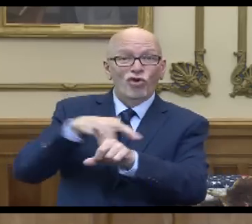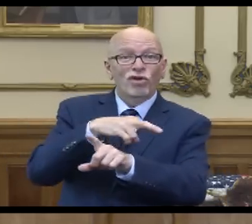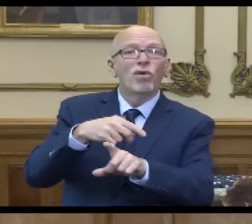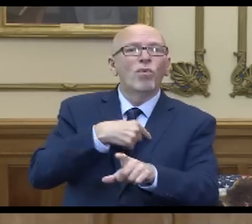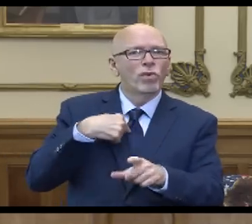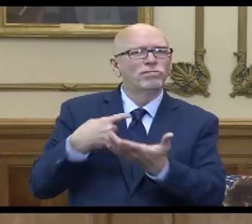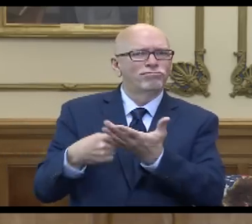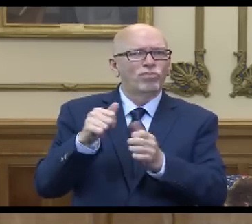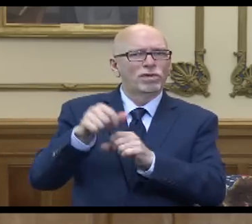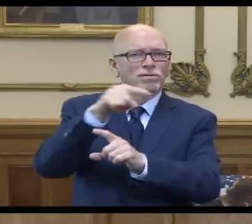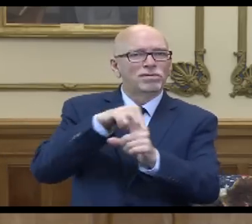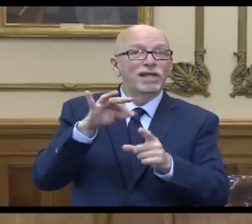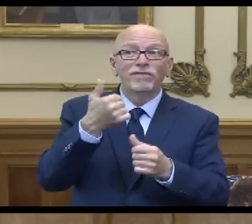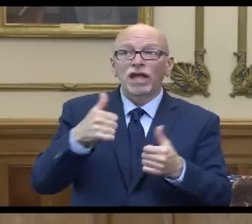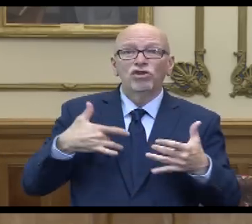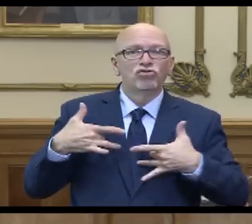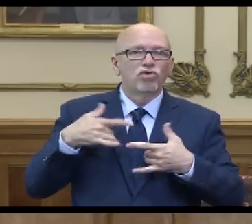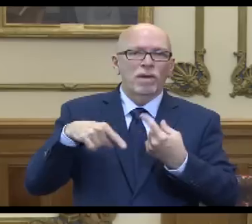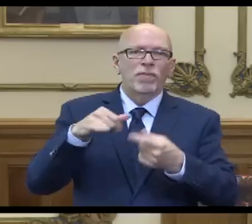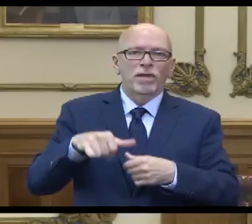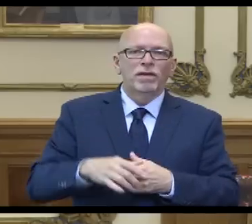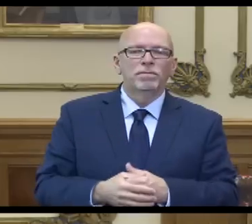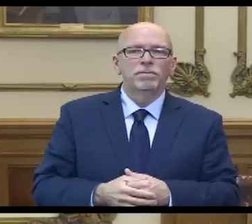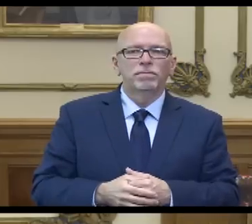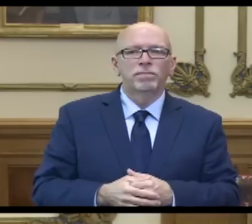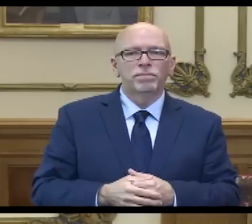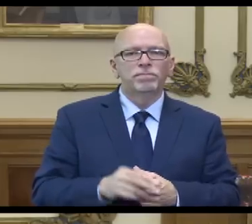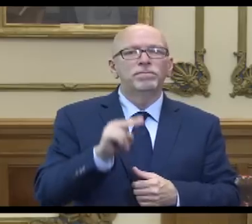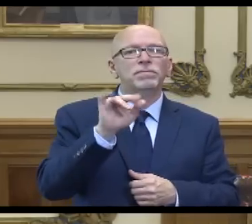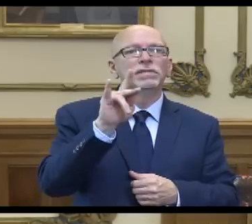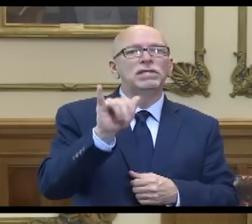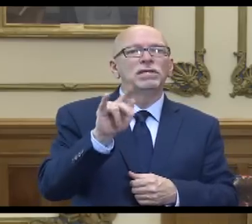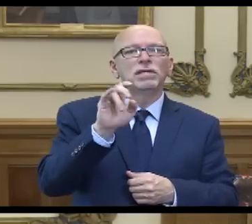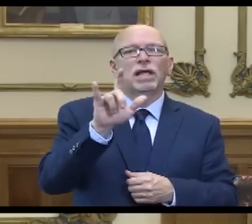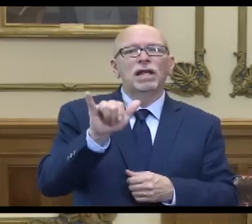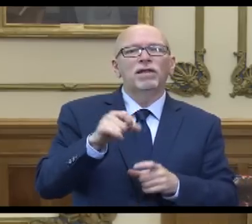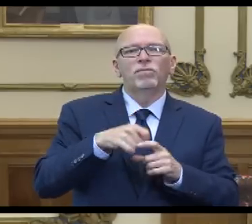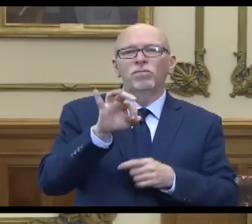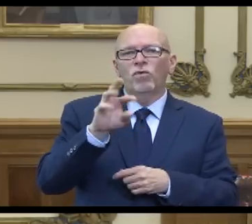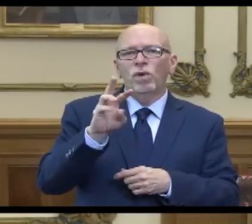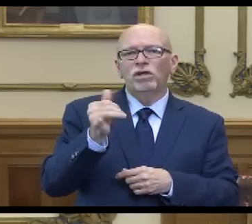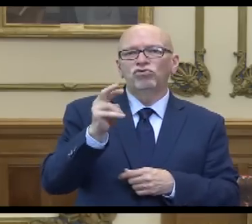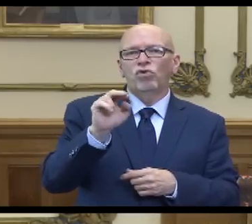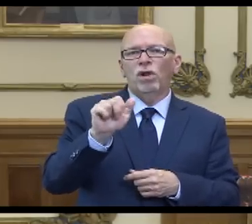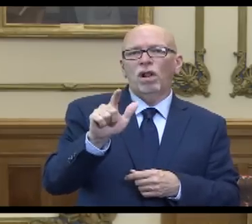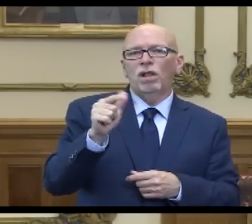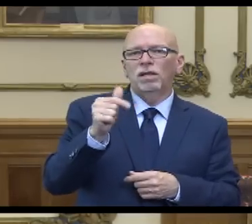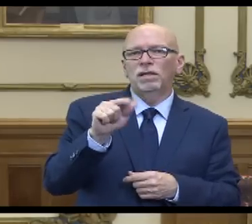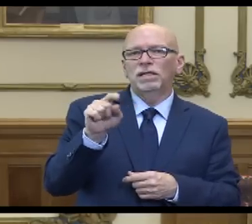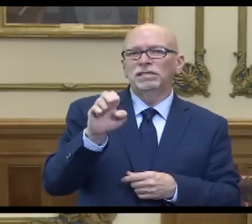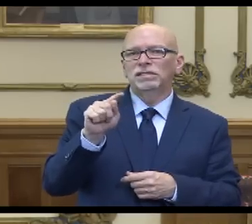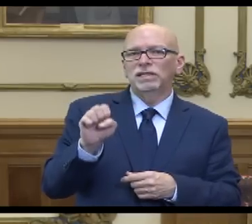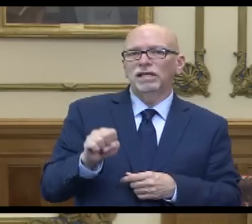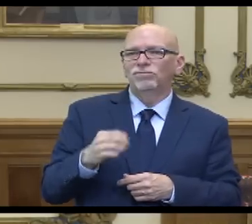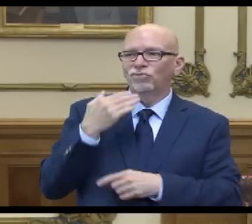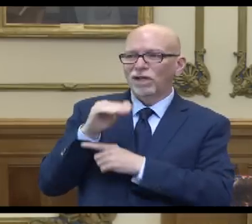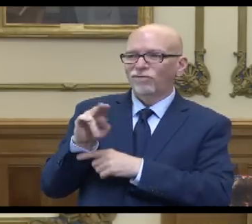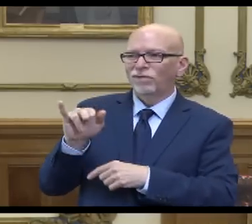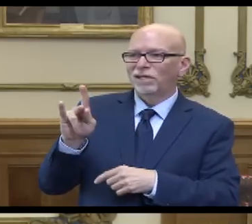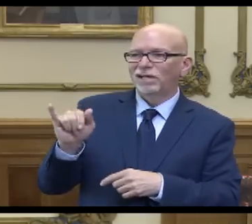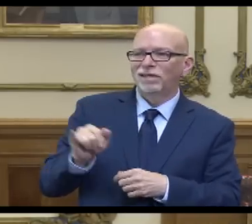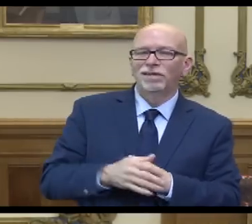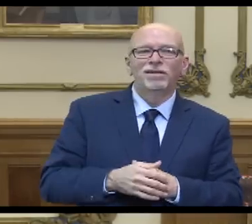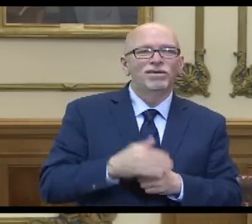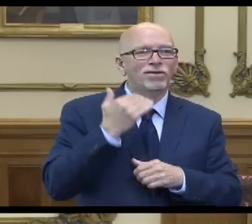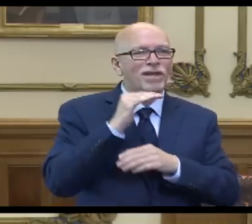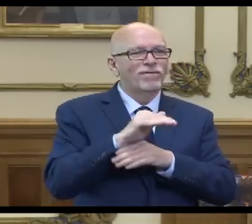if there became any concerns around that. Nikki Kelly, the Fort Wayne Journal-Gazette. Good afternoon, Nikki.